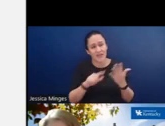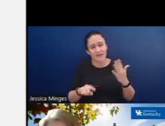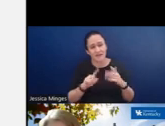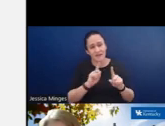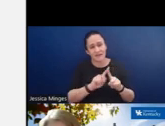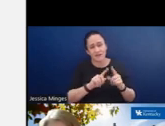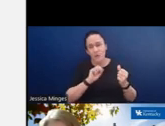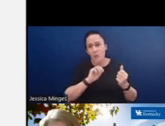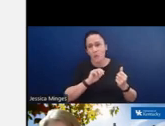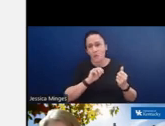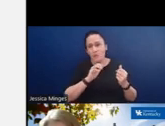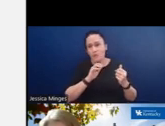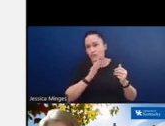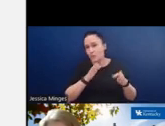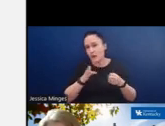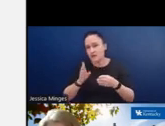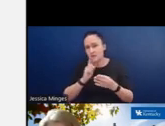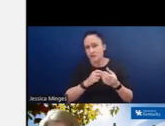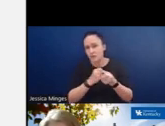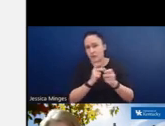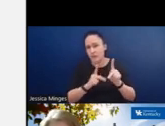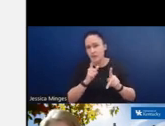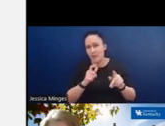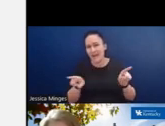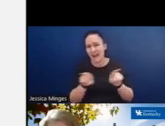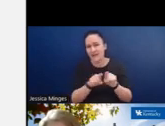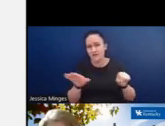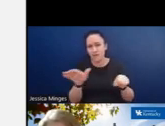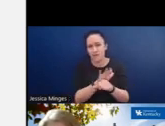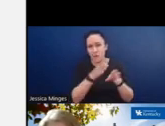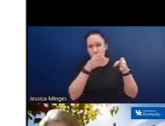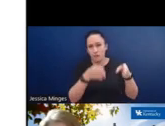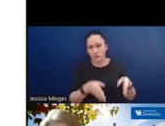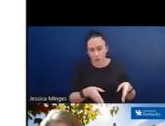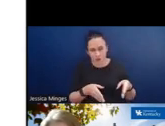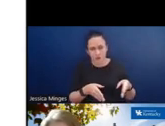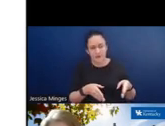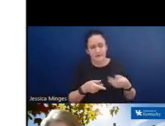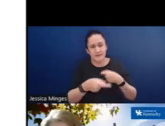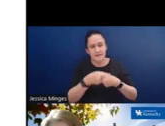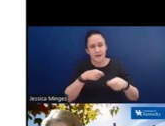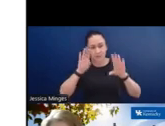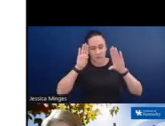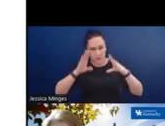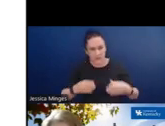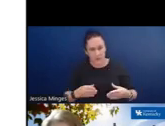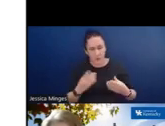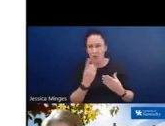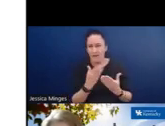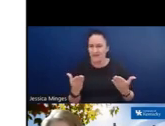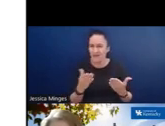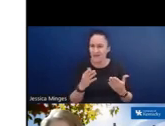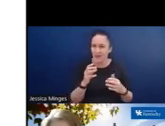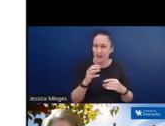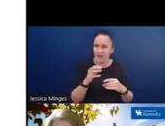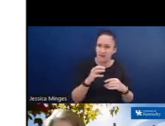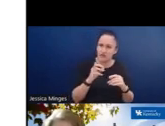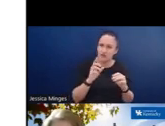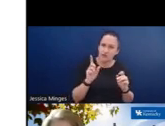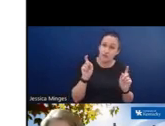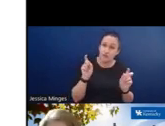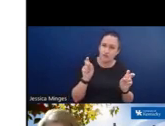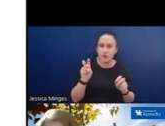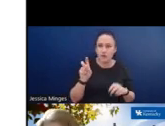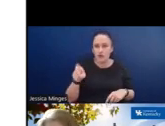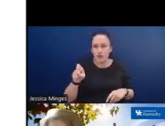whole people instead of really just focusing on the one thing that they could or shouldn't have done differently. So,